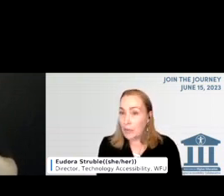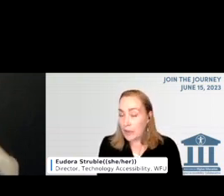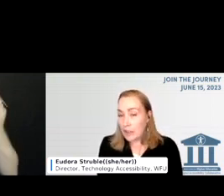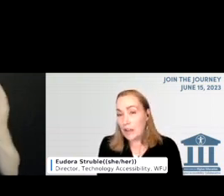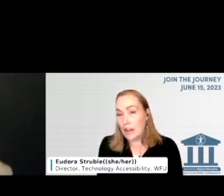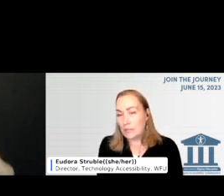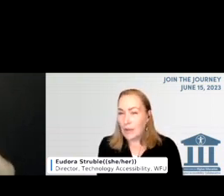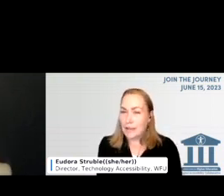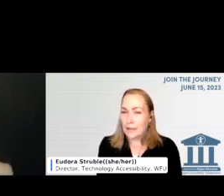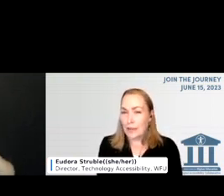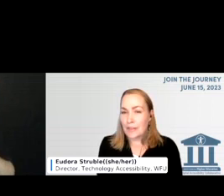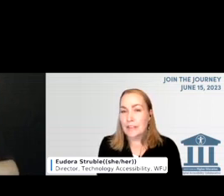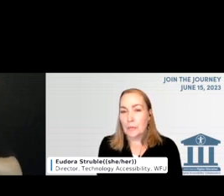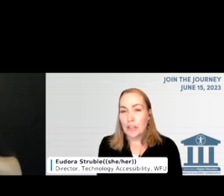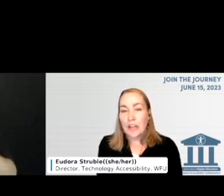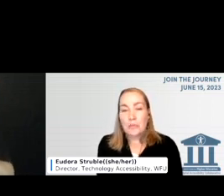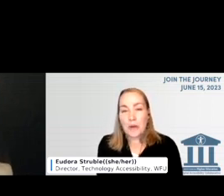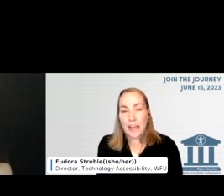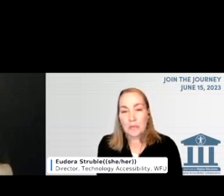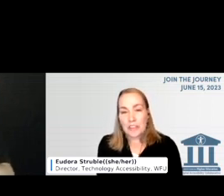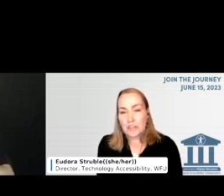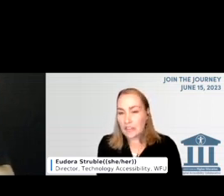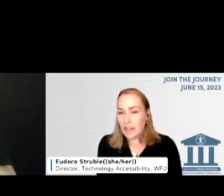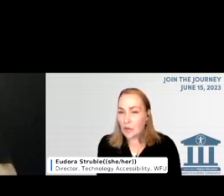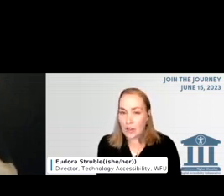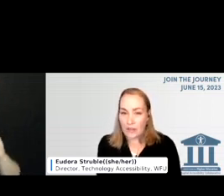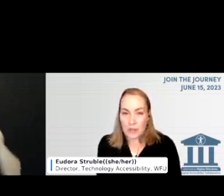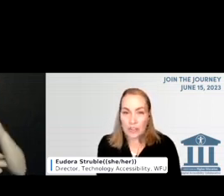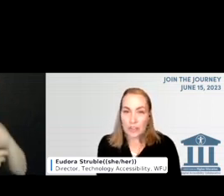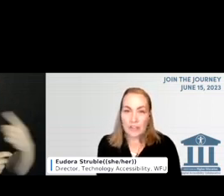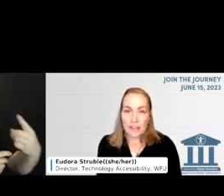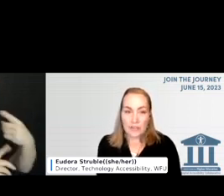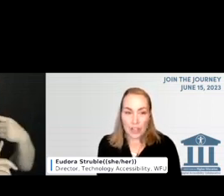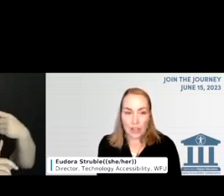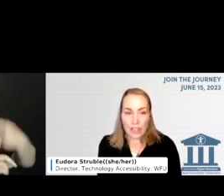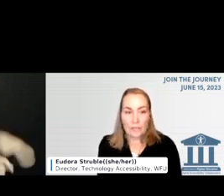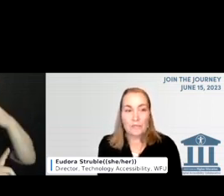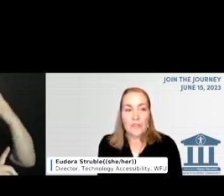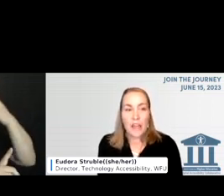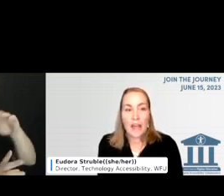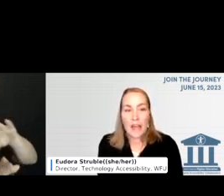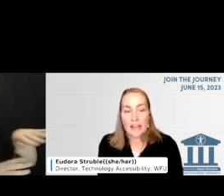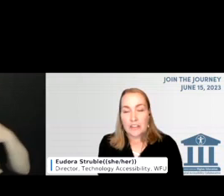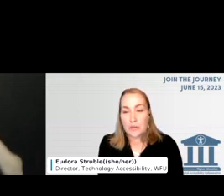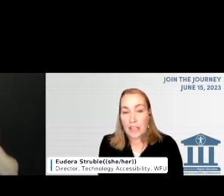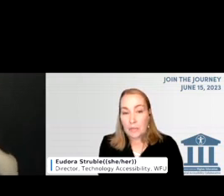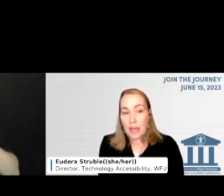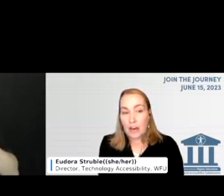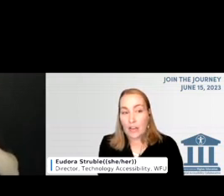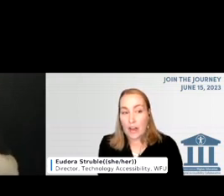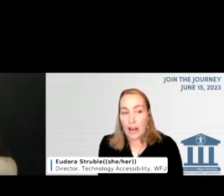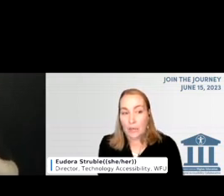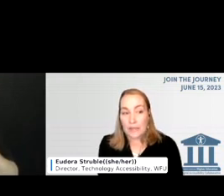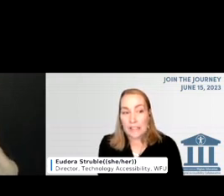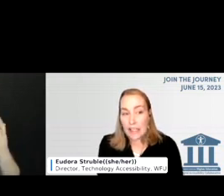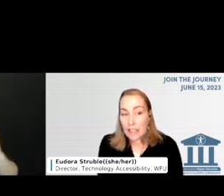meet monthly, minus a month in the summer, and we just have great conversations, lots of sharing. And you can